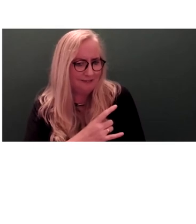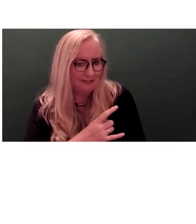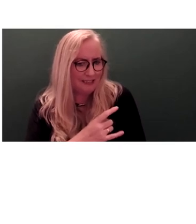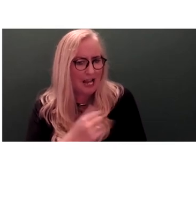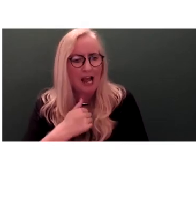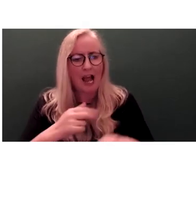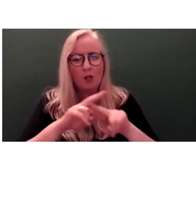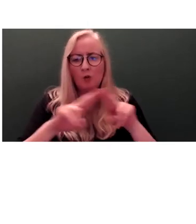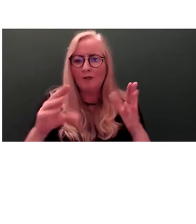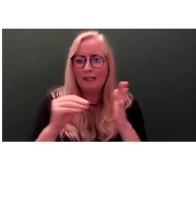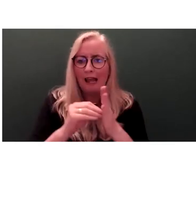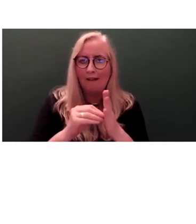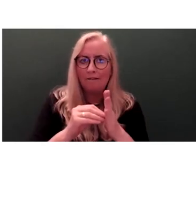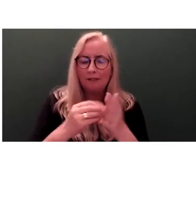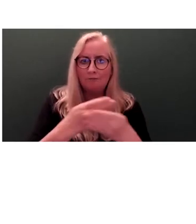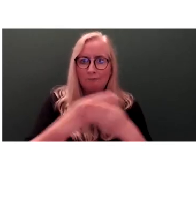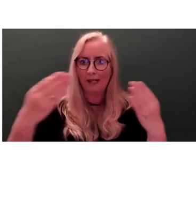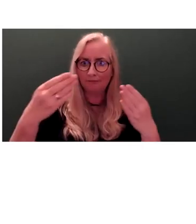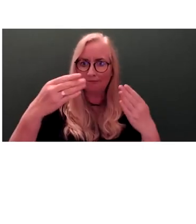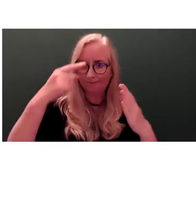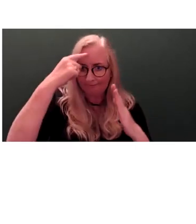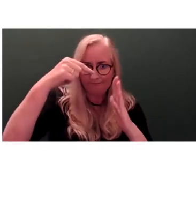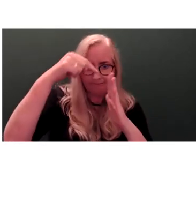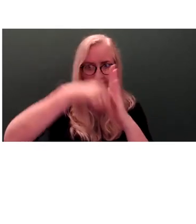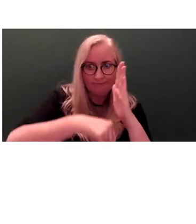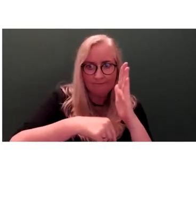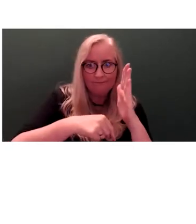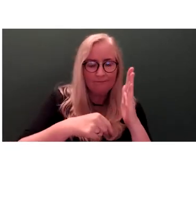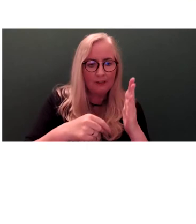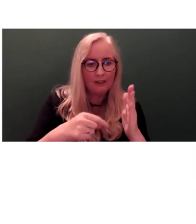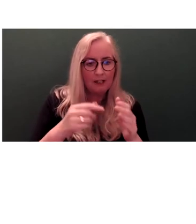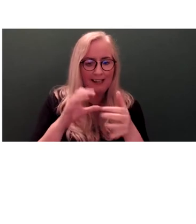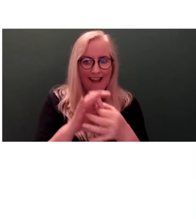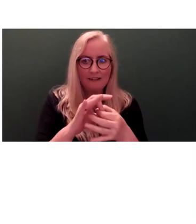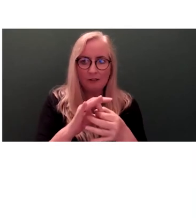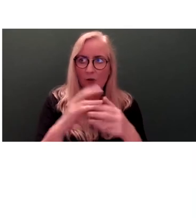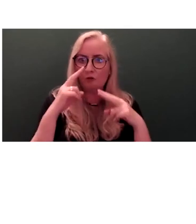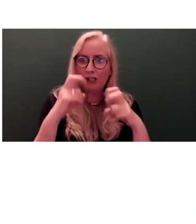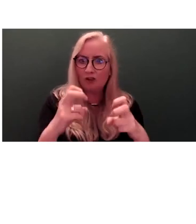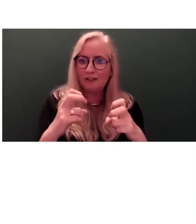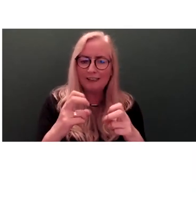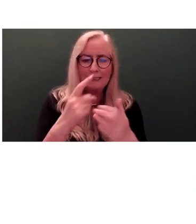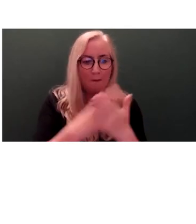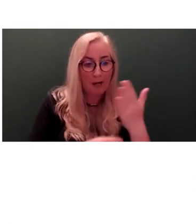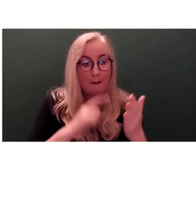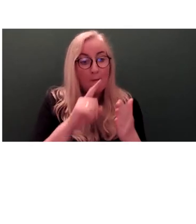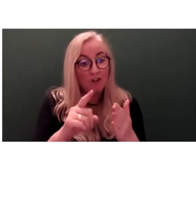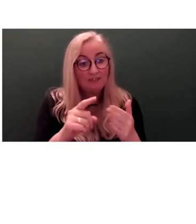huge insights, I don't think, into the area of disability from any research that I've done myself. So over the next sort